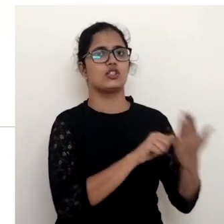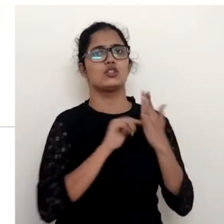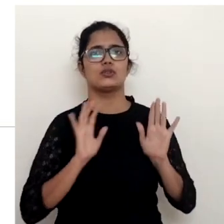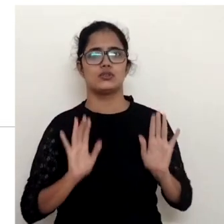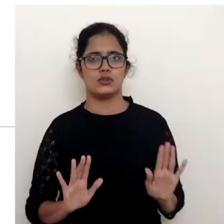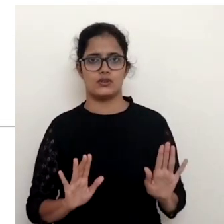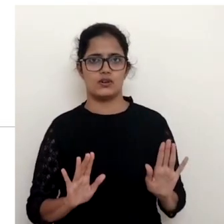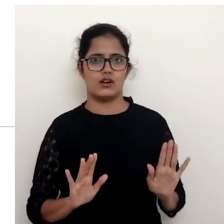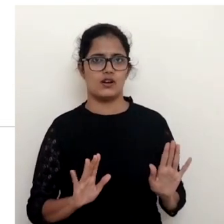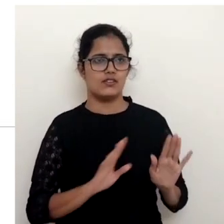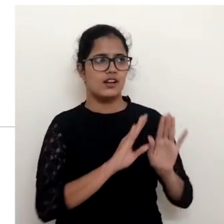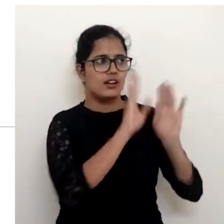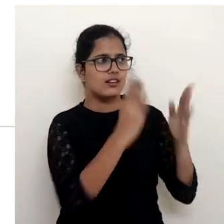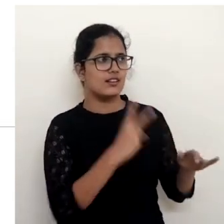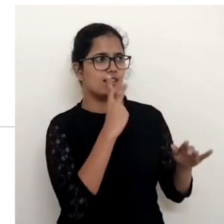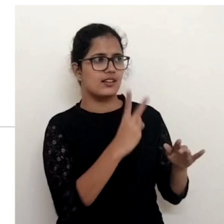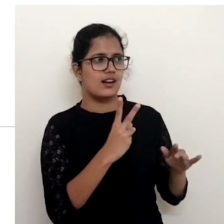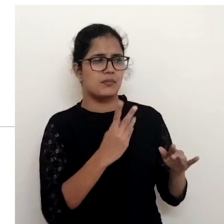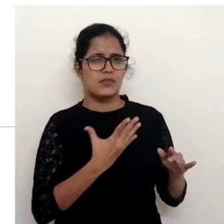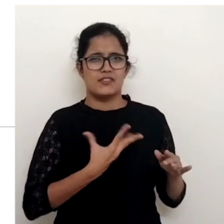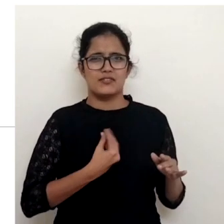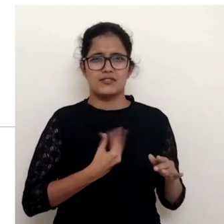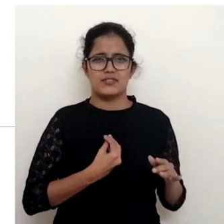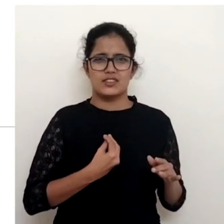strength. It is work that is